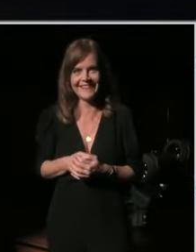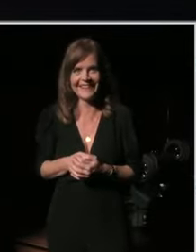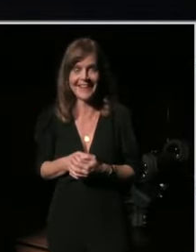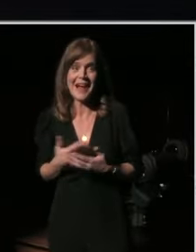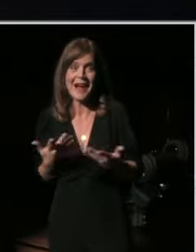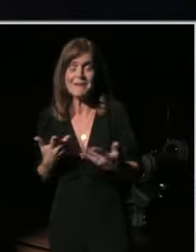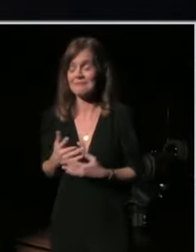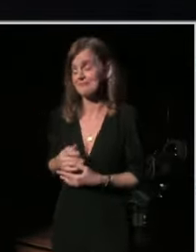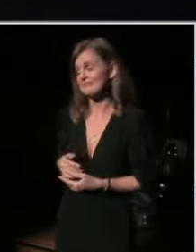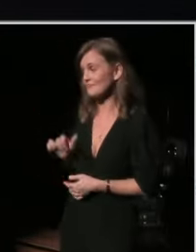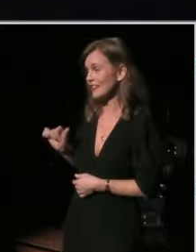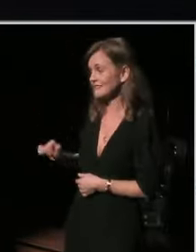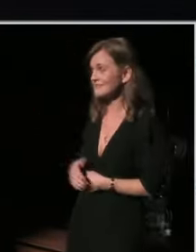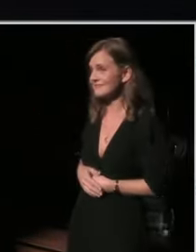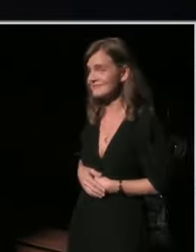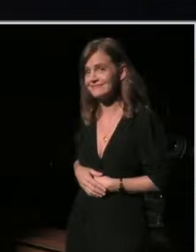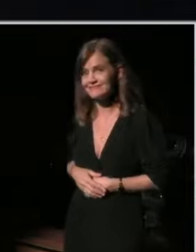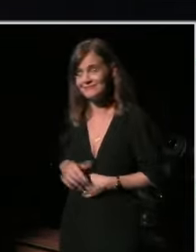You're not wrong.